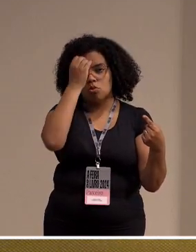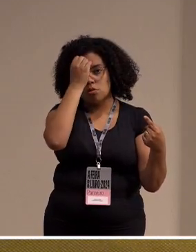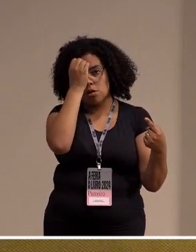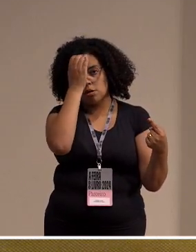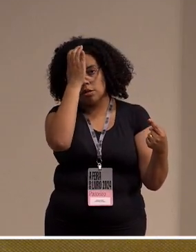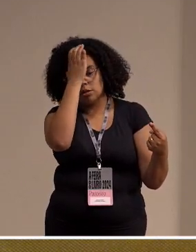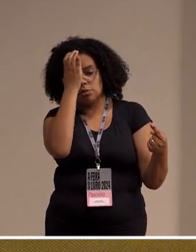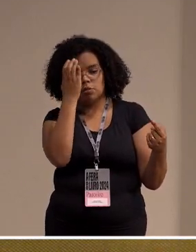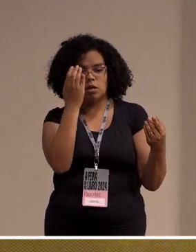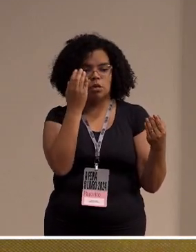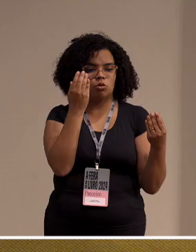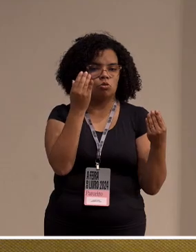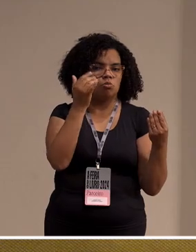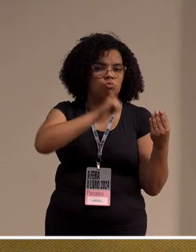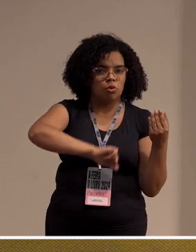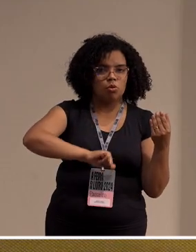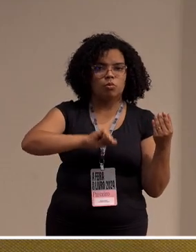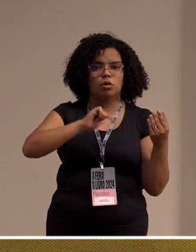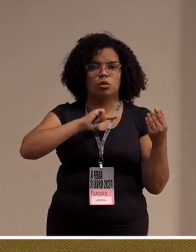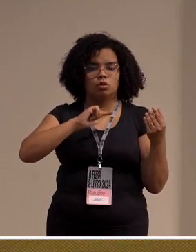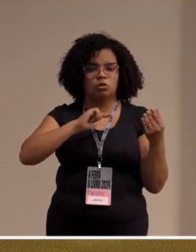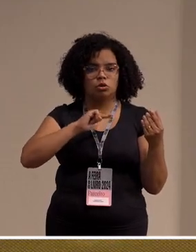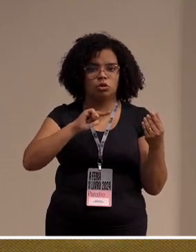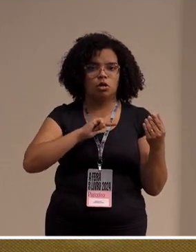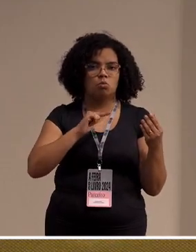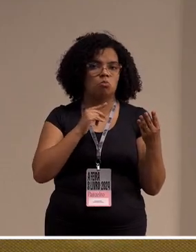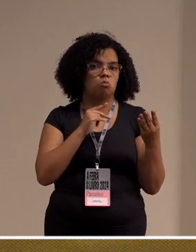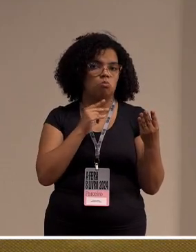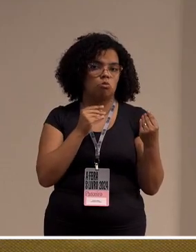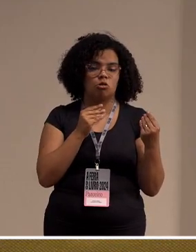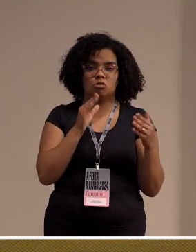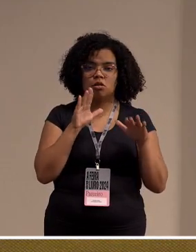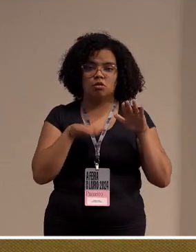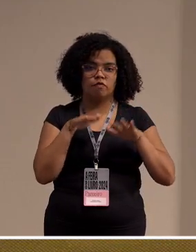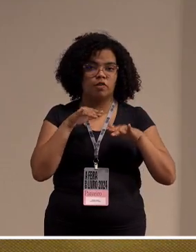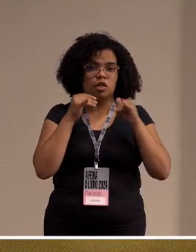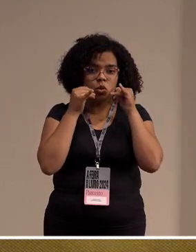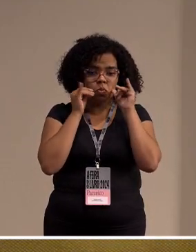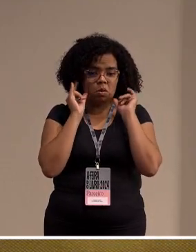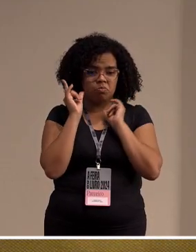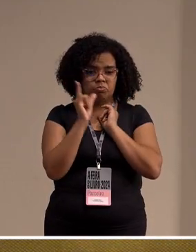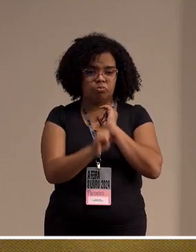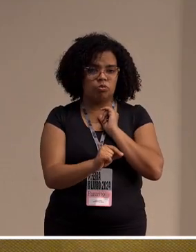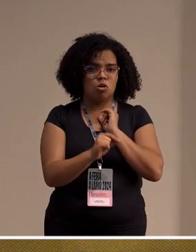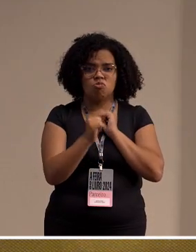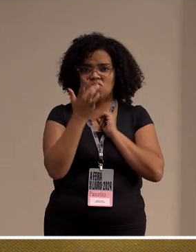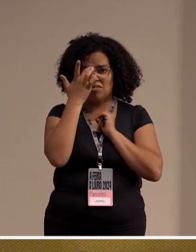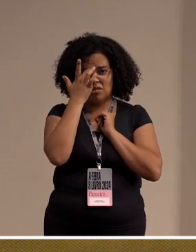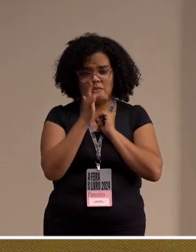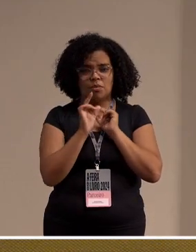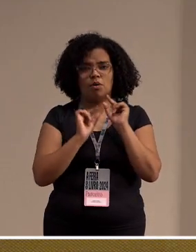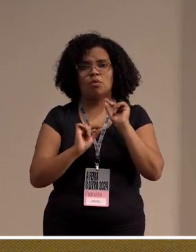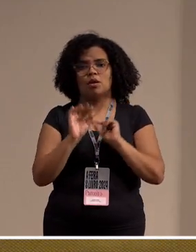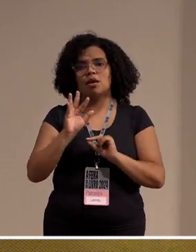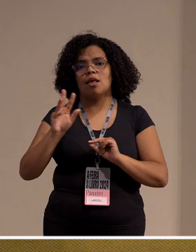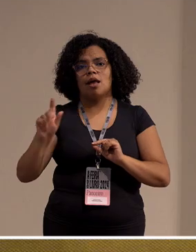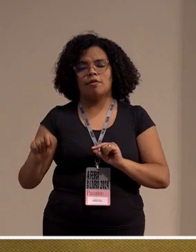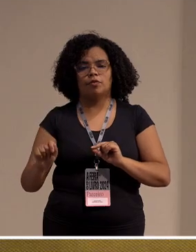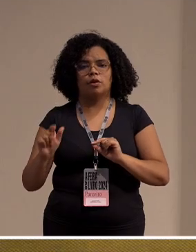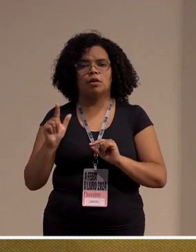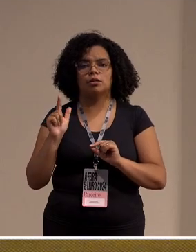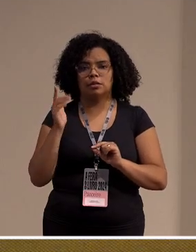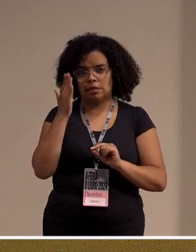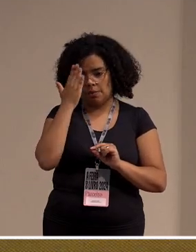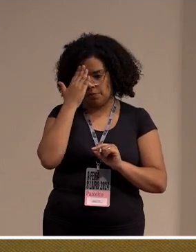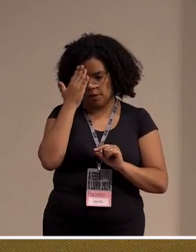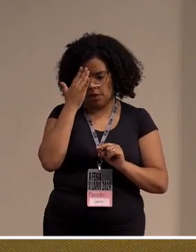been beyond the plantation. They didn't know where Africa was. They had heard that black people could be free in Canada. They didn't know where Canada